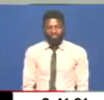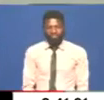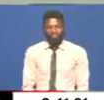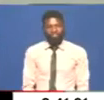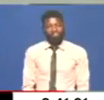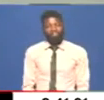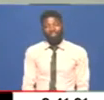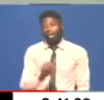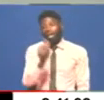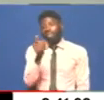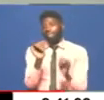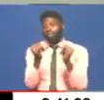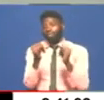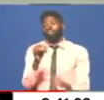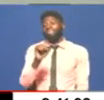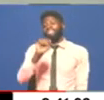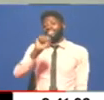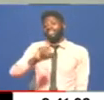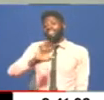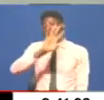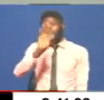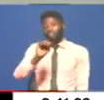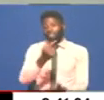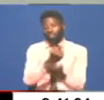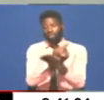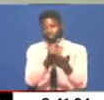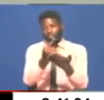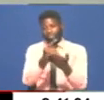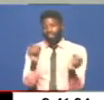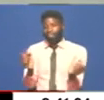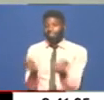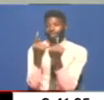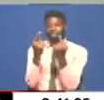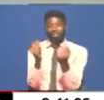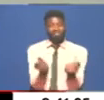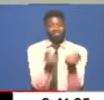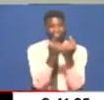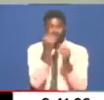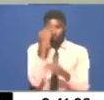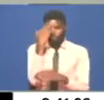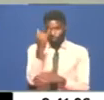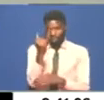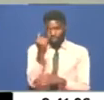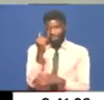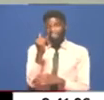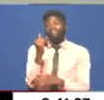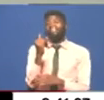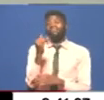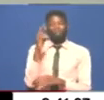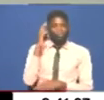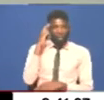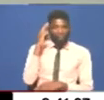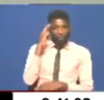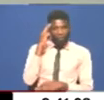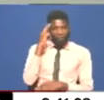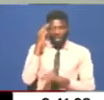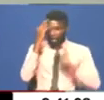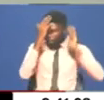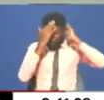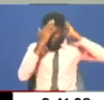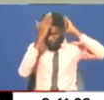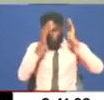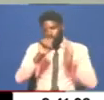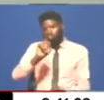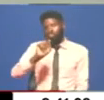In other news, South Africa is holding a week of events to mark the passing of the anti-apartheid leader Archbishop Desmond Tutu,